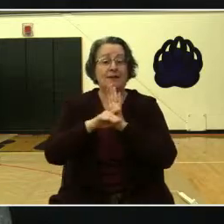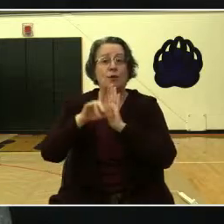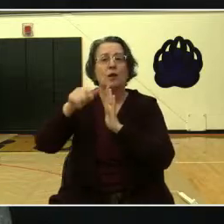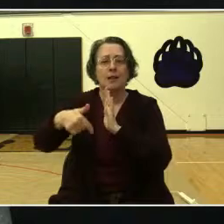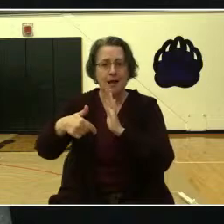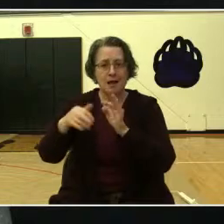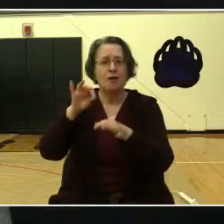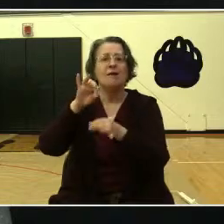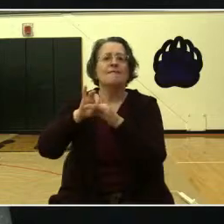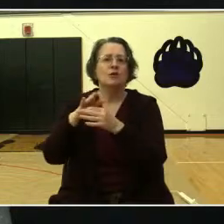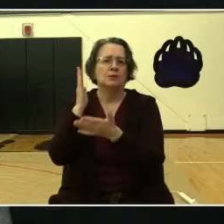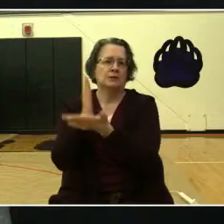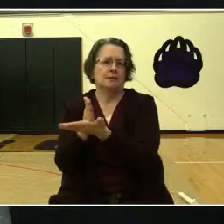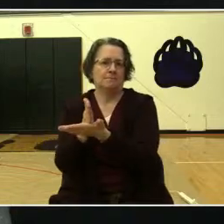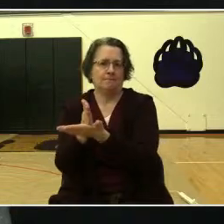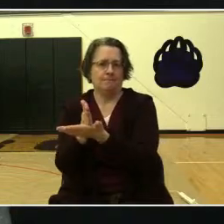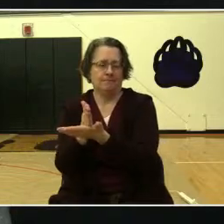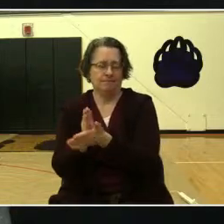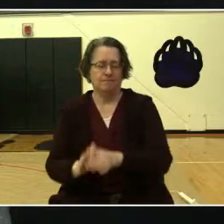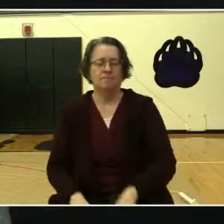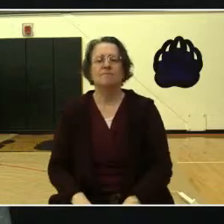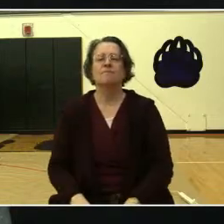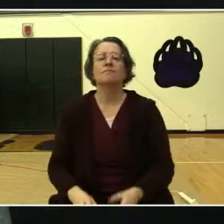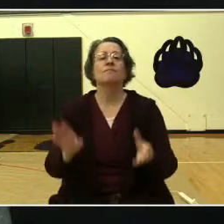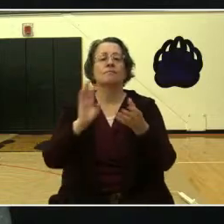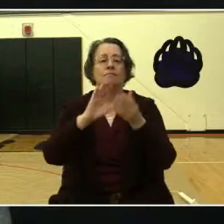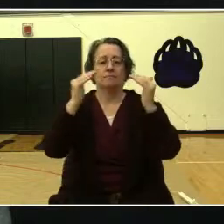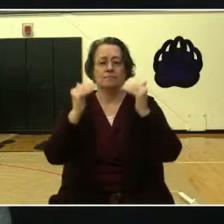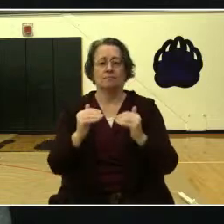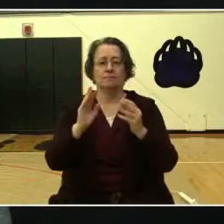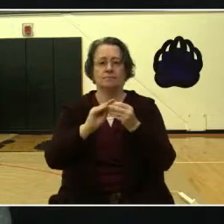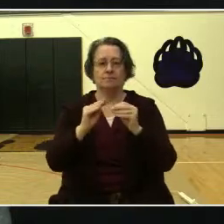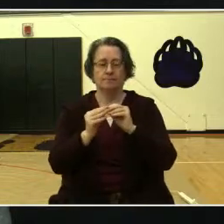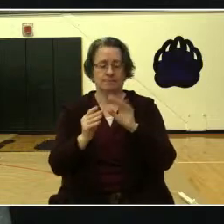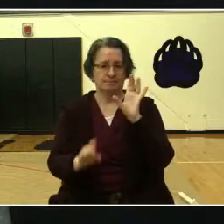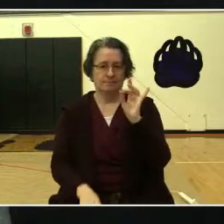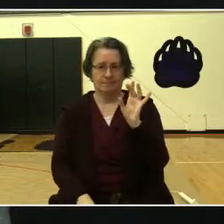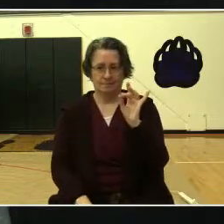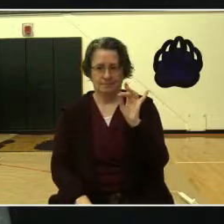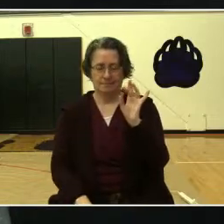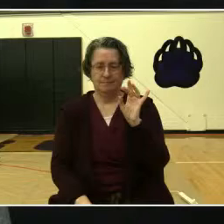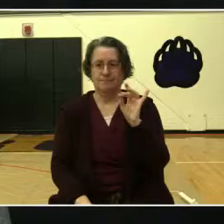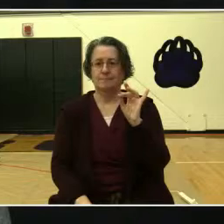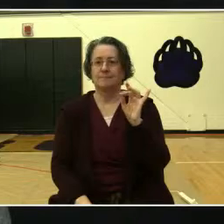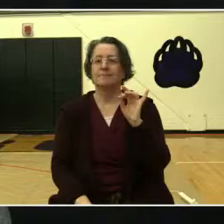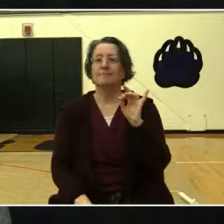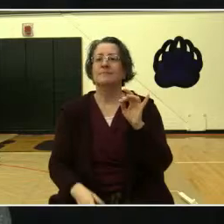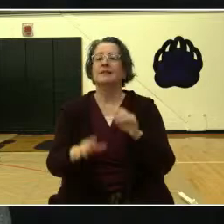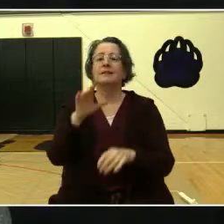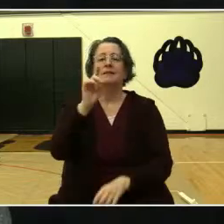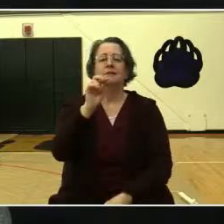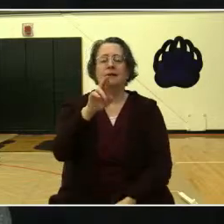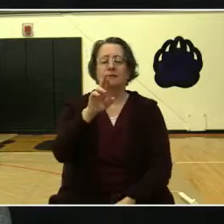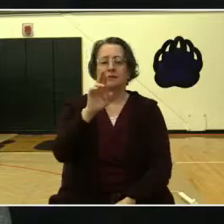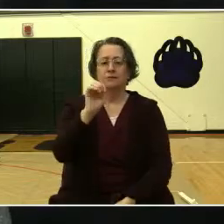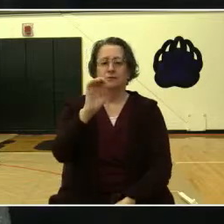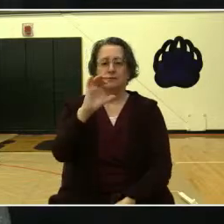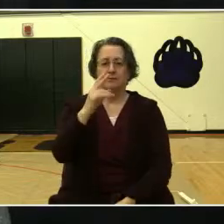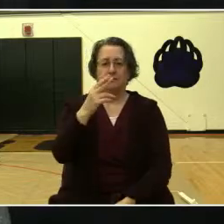adjourns um on article 8 moderator recognizes Dr